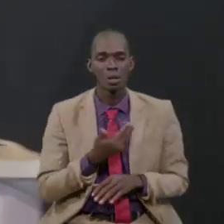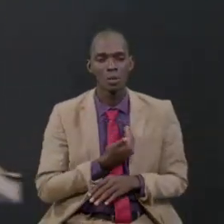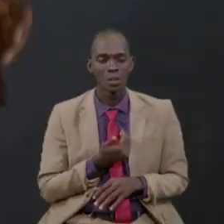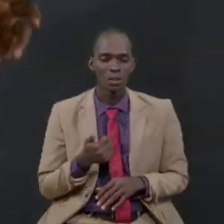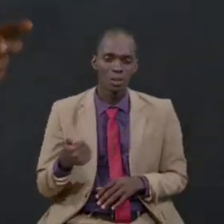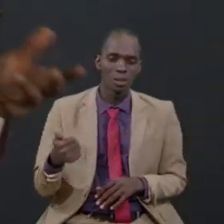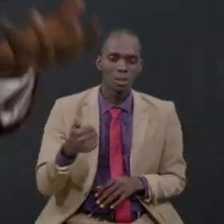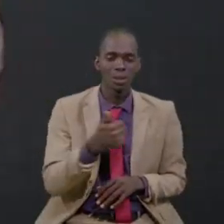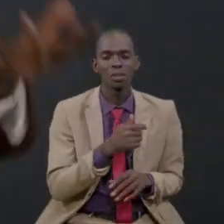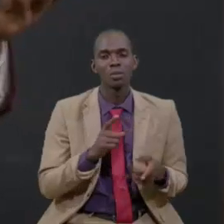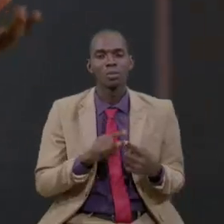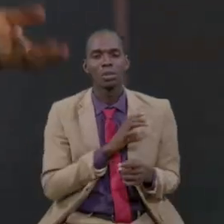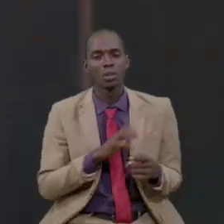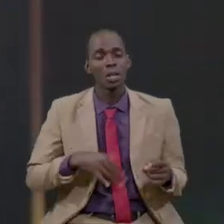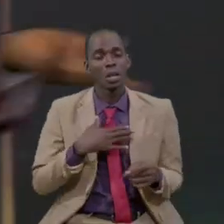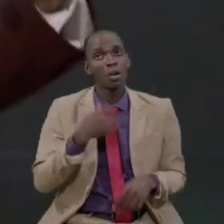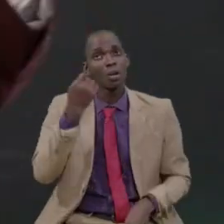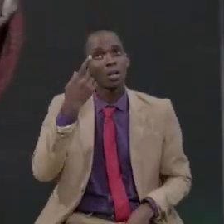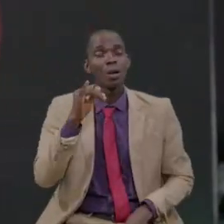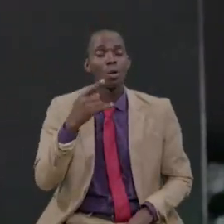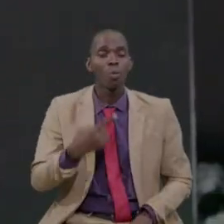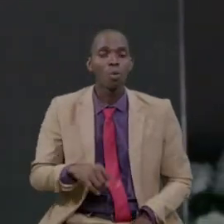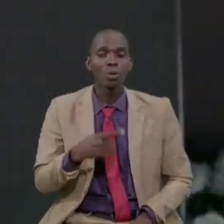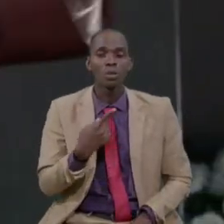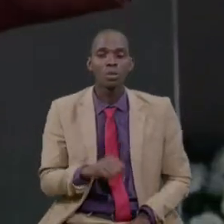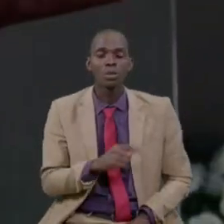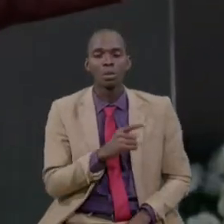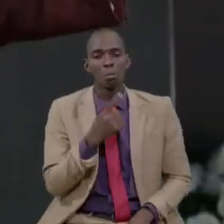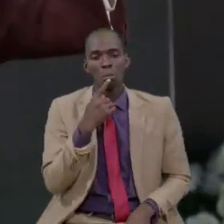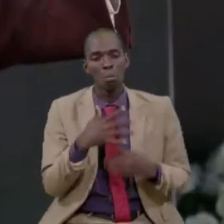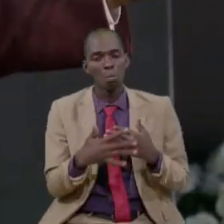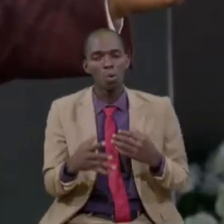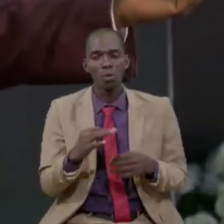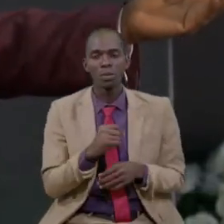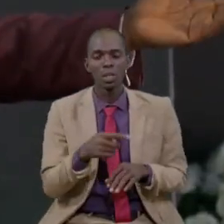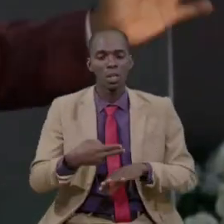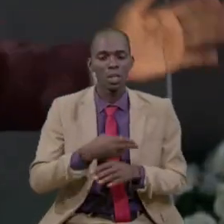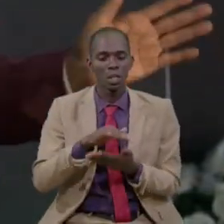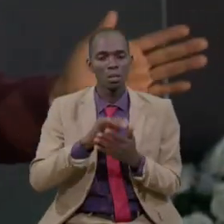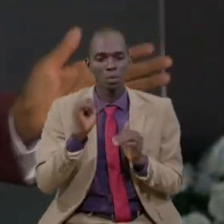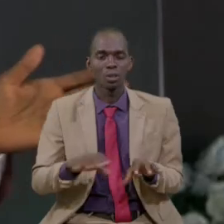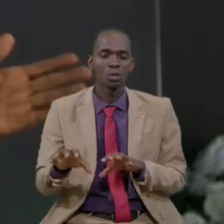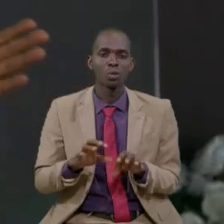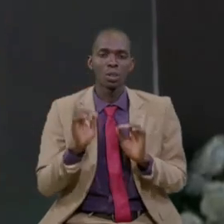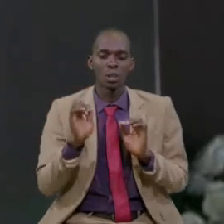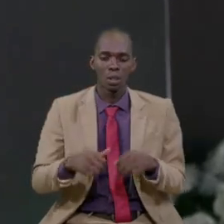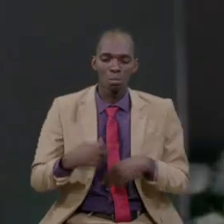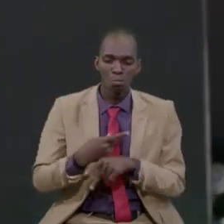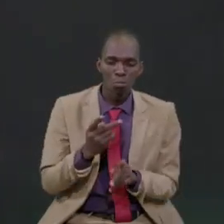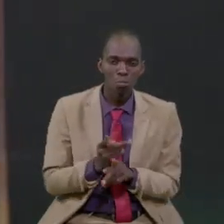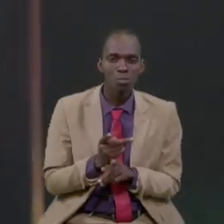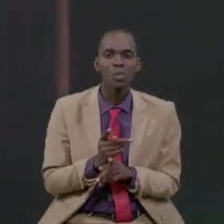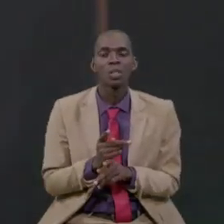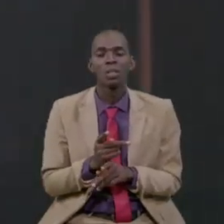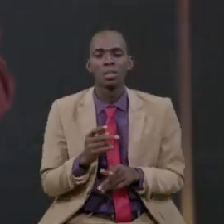understand what the blood of the Lamb can do, can produce an Enoch that walks with